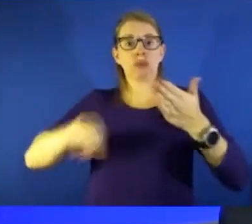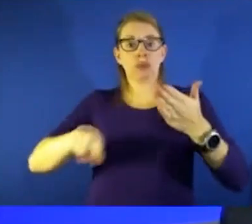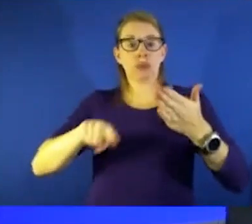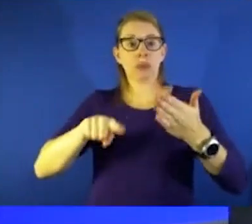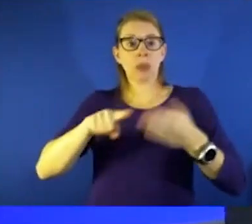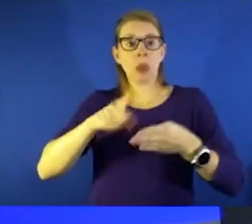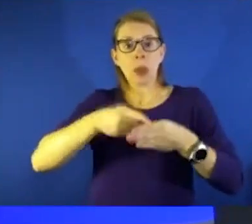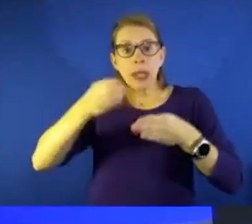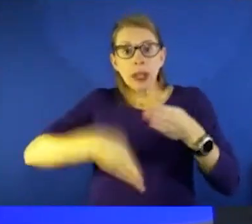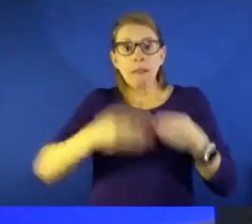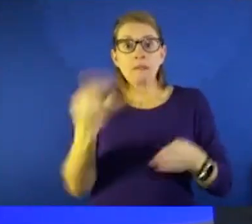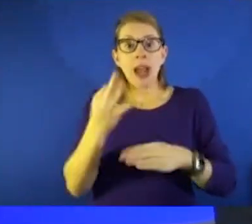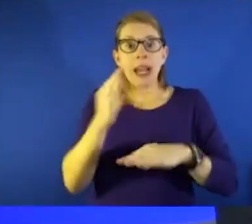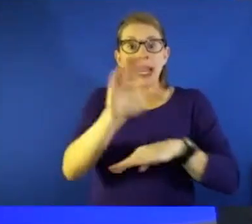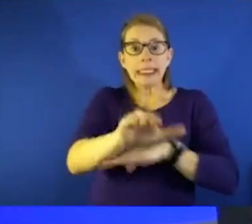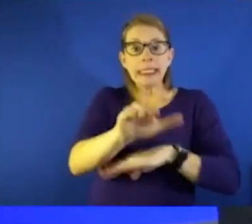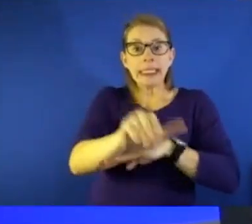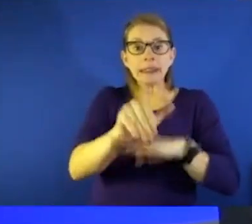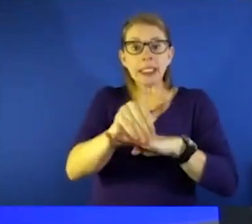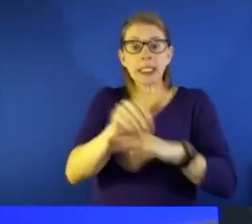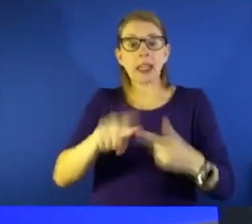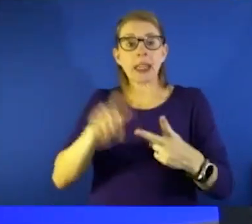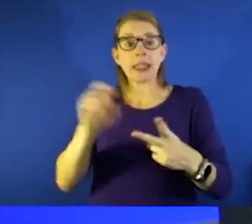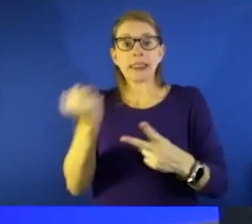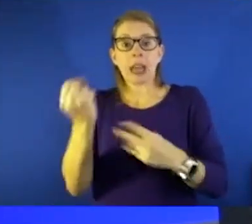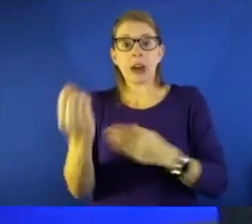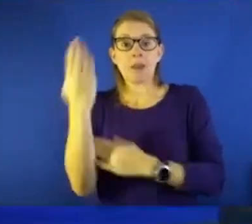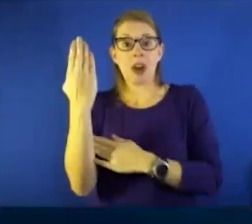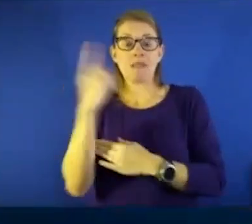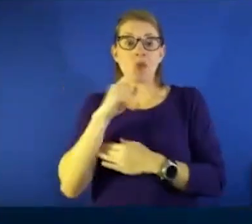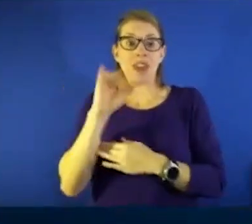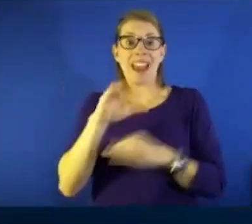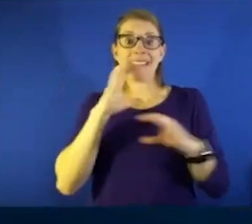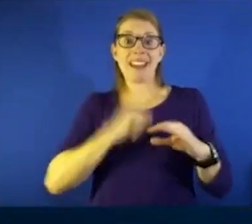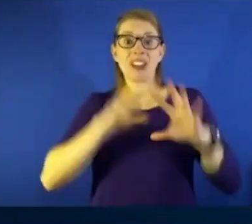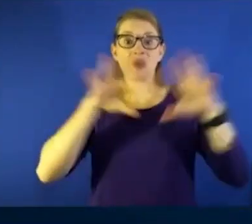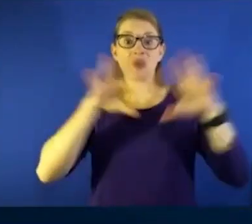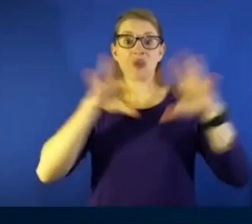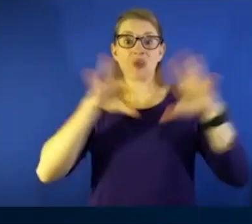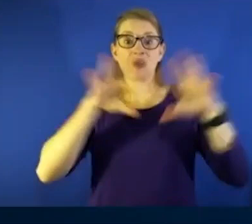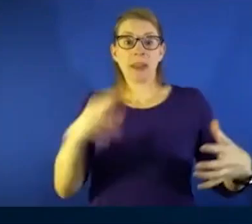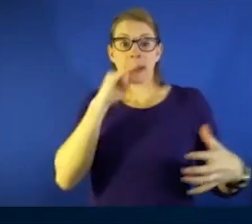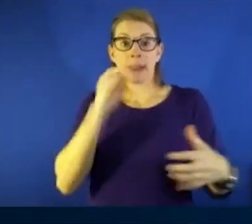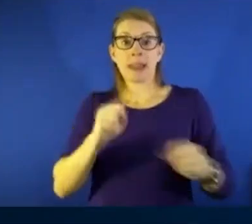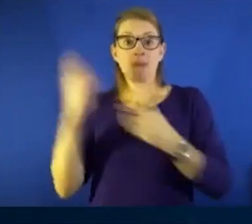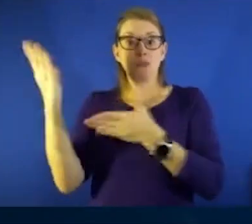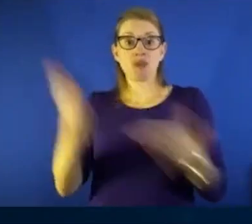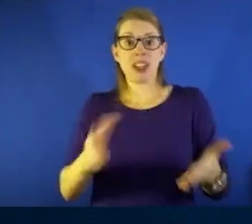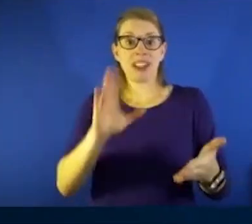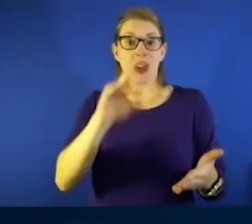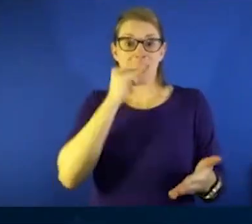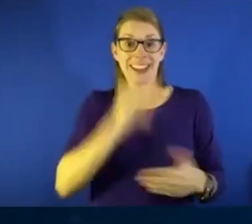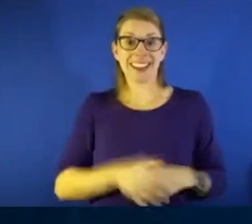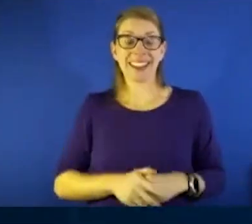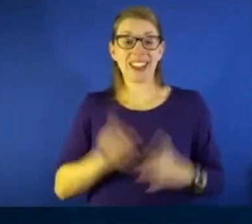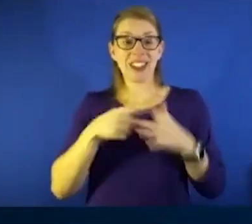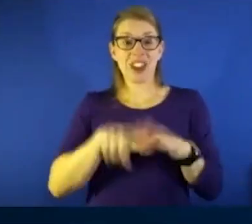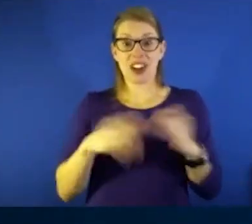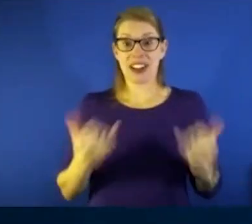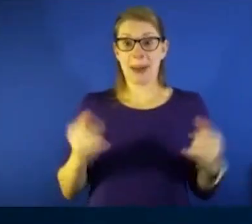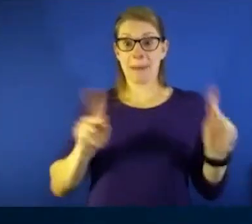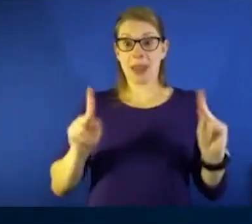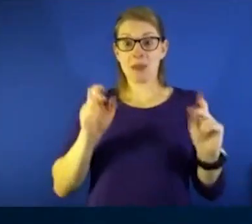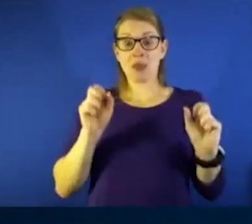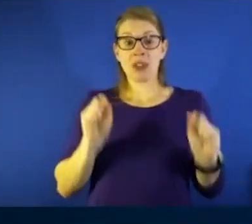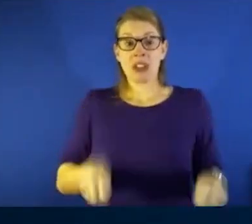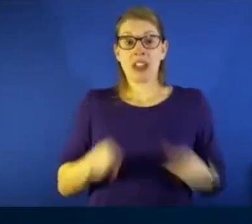morning. For just this age group, so parents can bring their kiddos in. But yeah, starting today, people will be able to